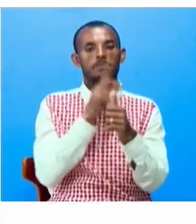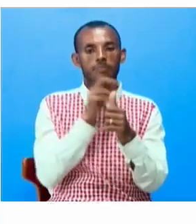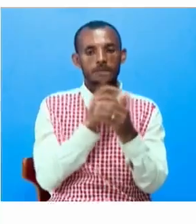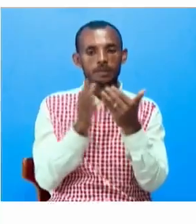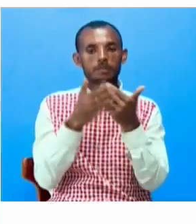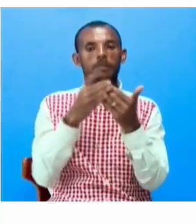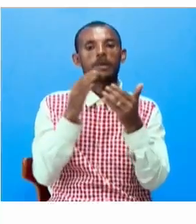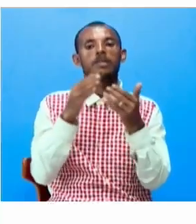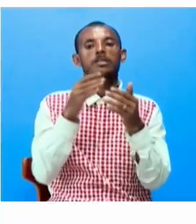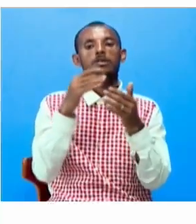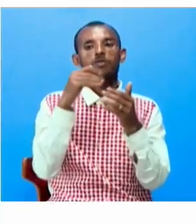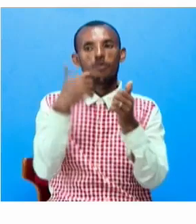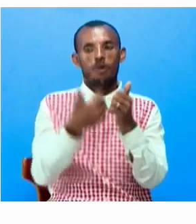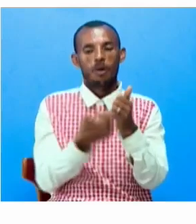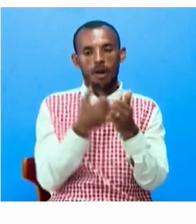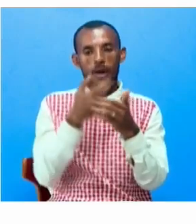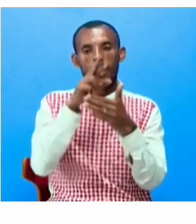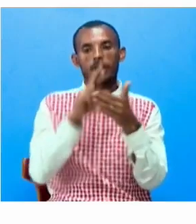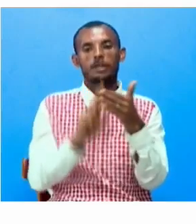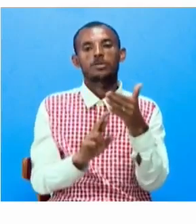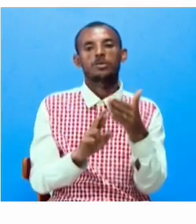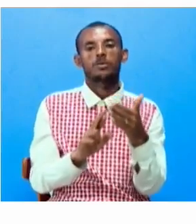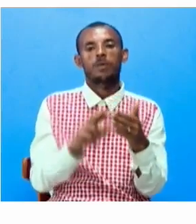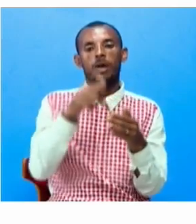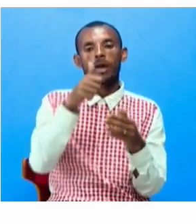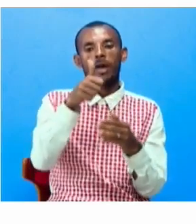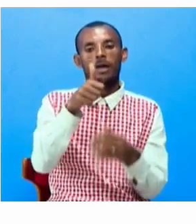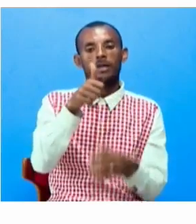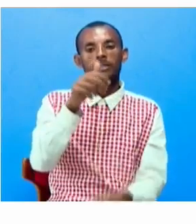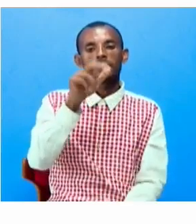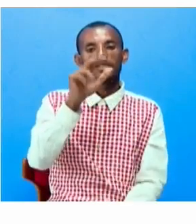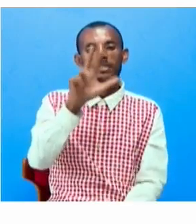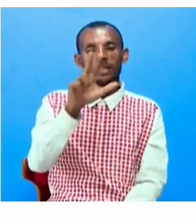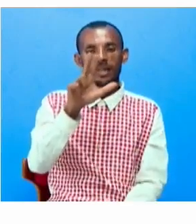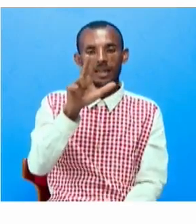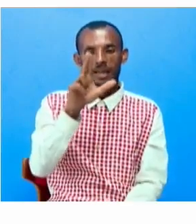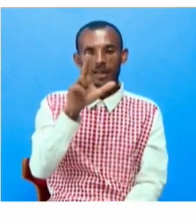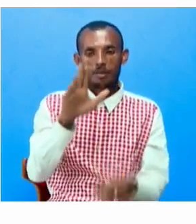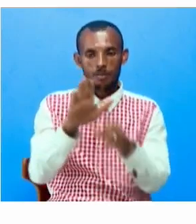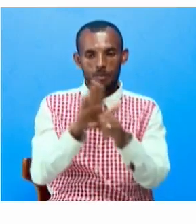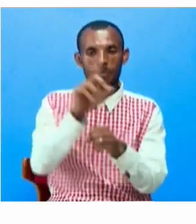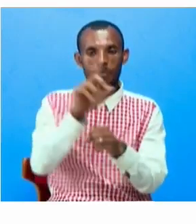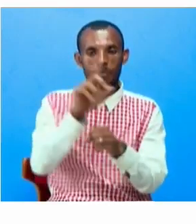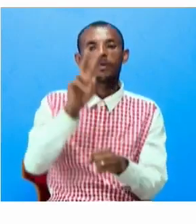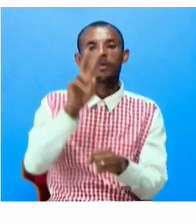3 and 1/2 ratio